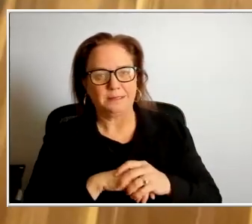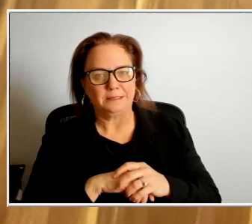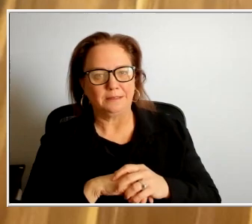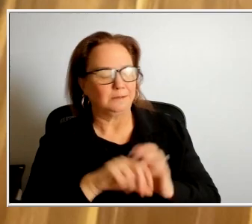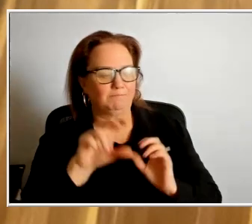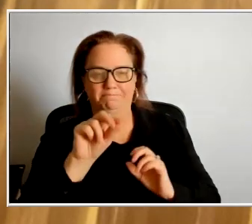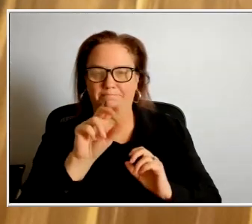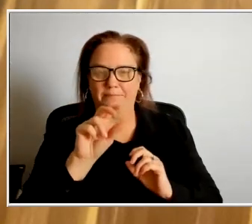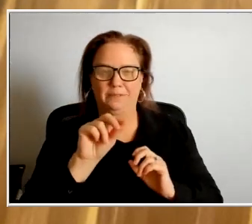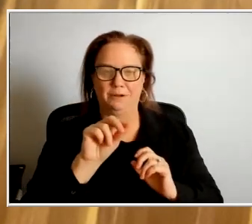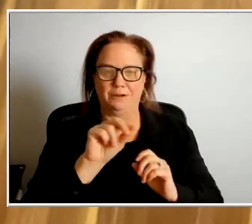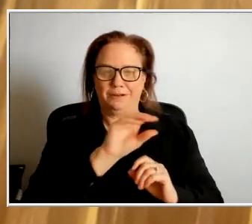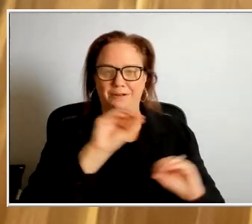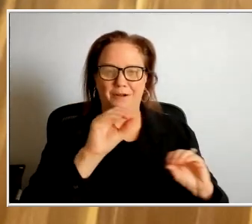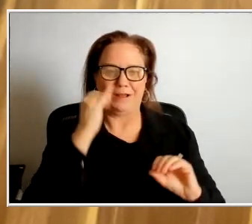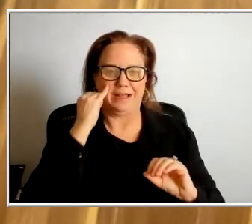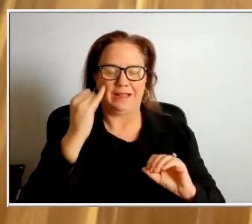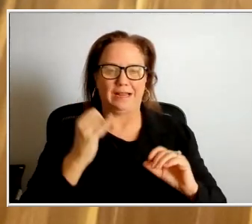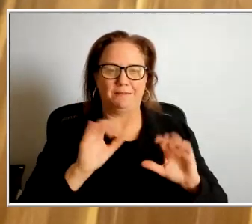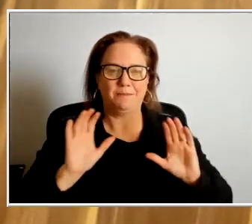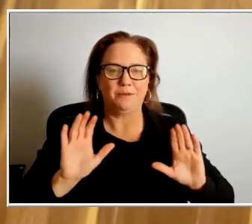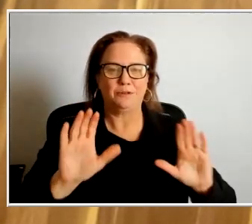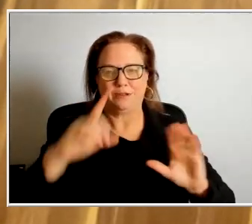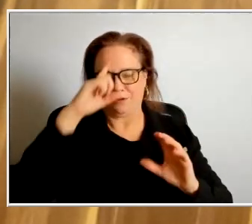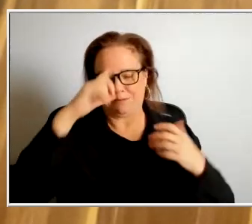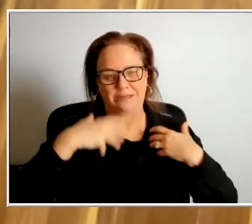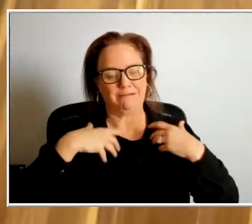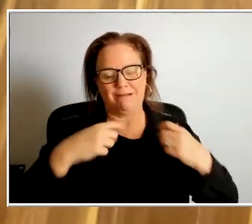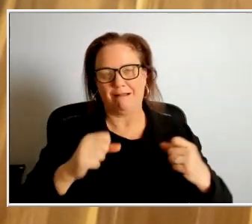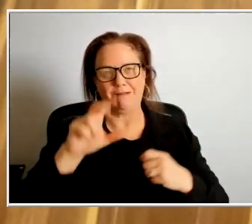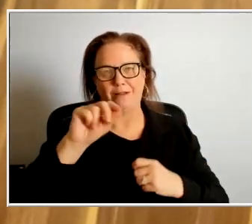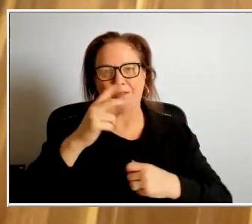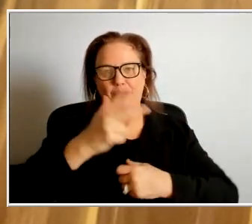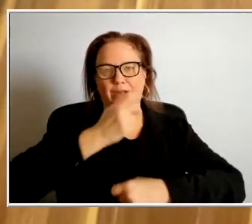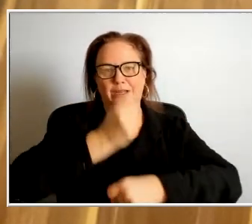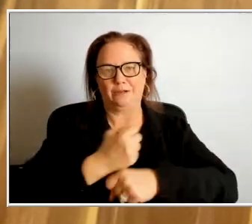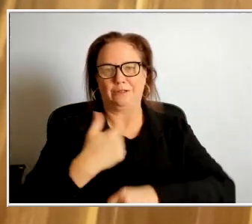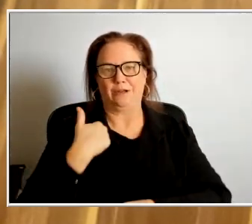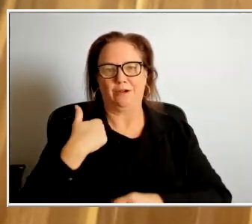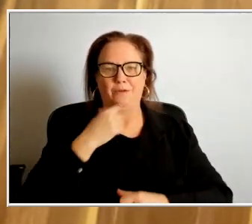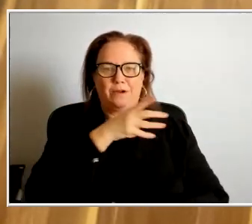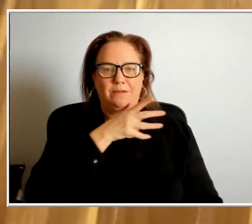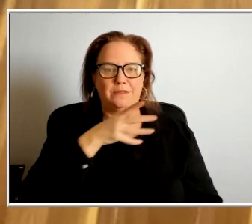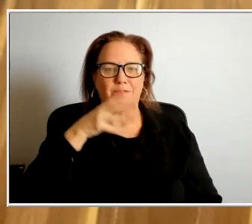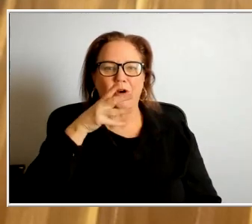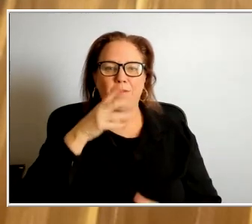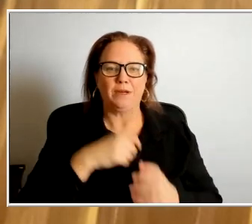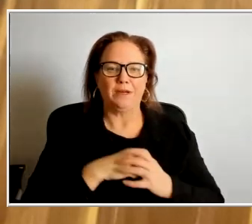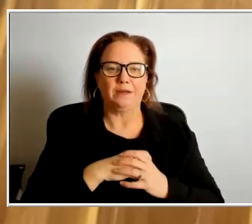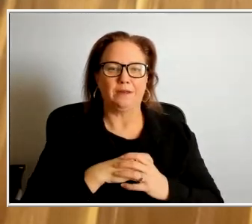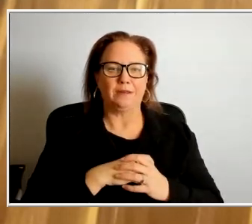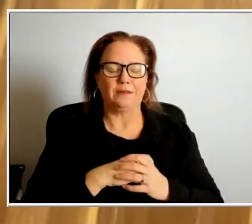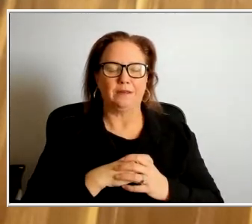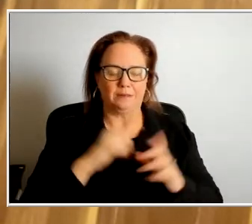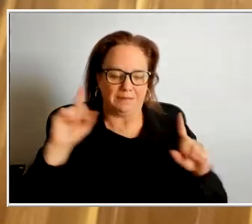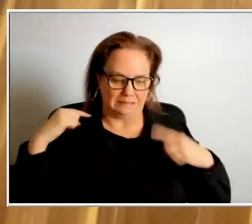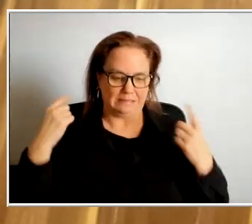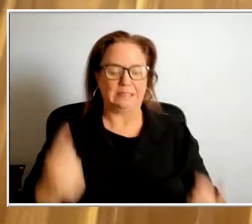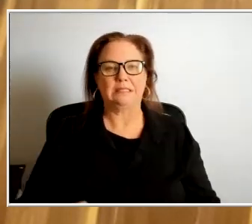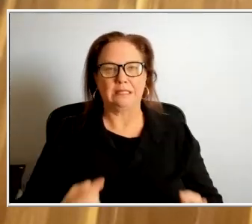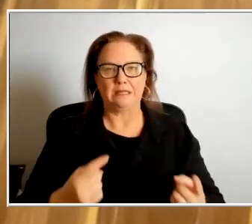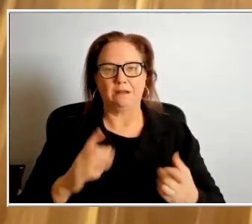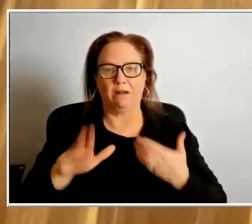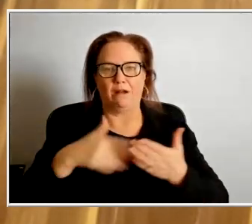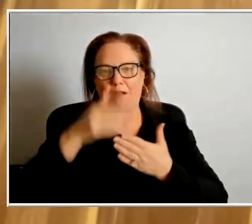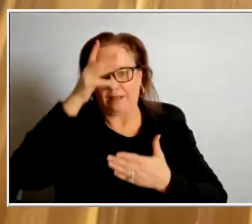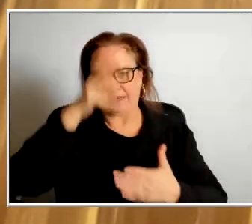No, I had no idea that I'd be pushing for this, 3 years ago when I was farming. But, since then, all the